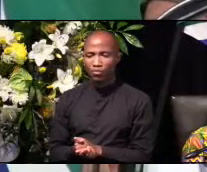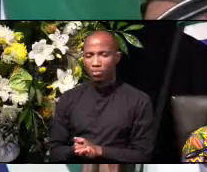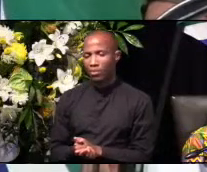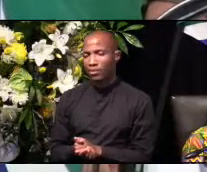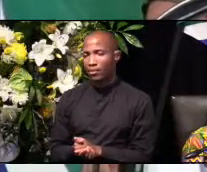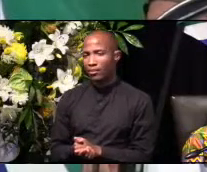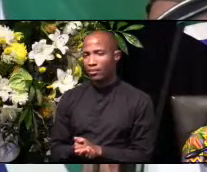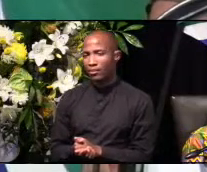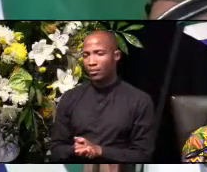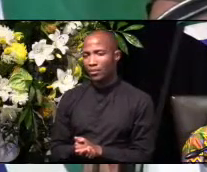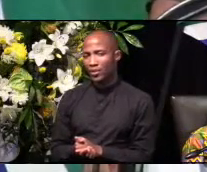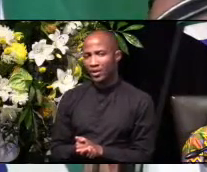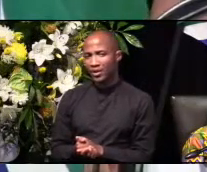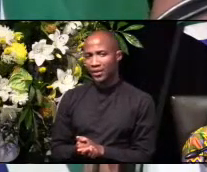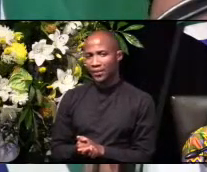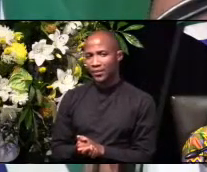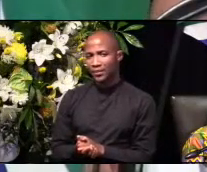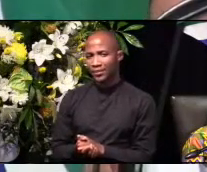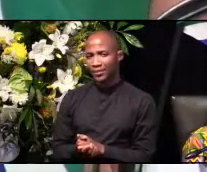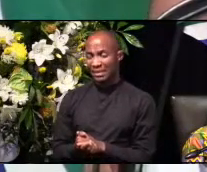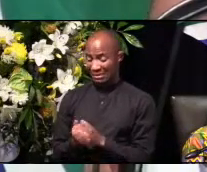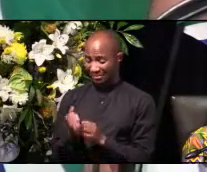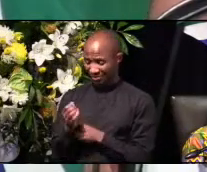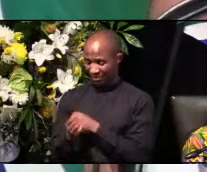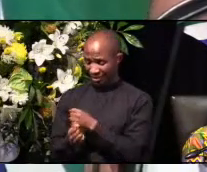then post 1990